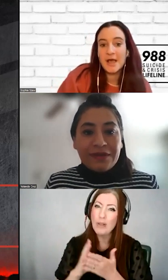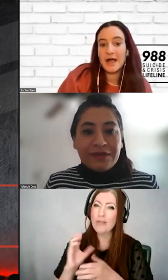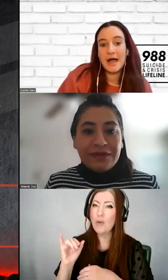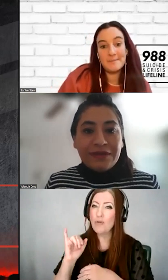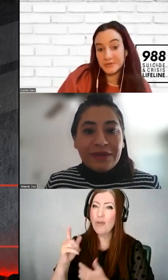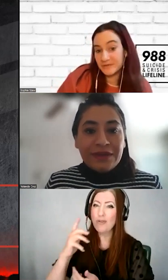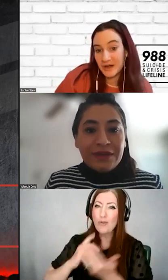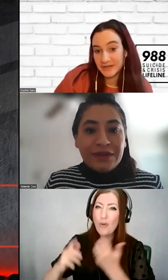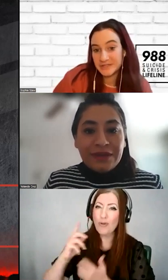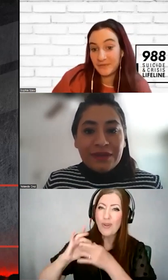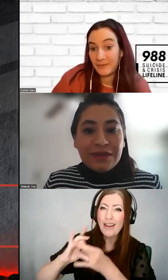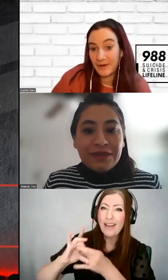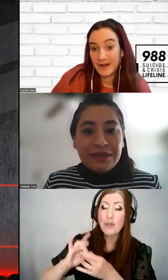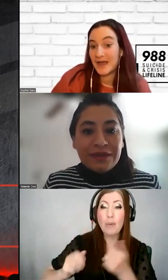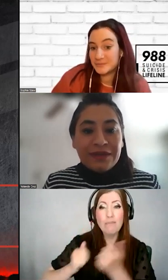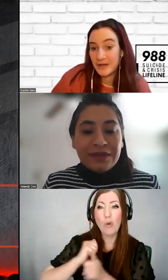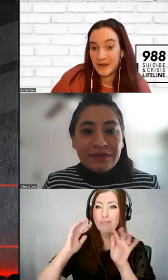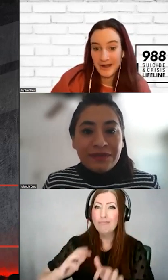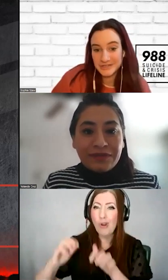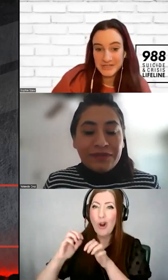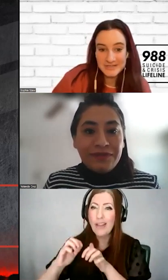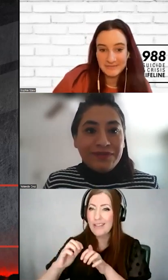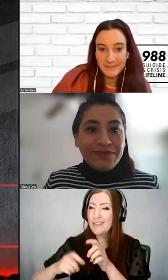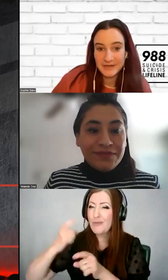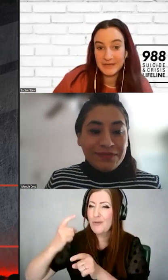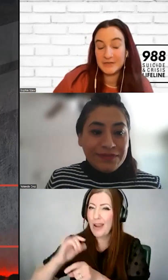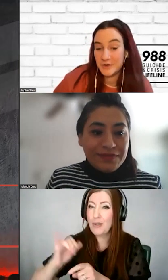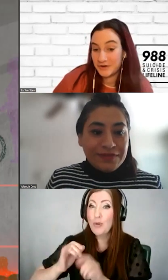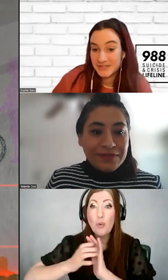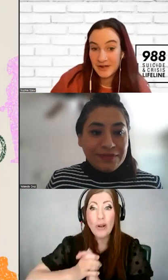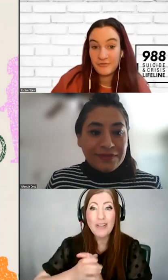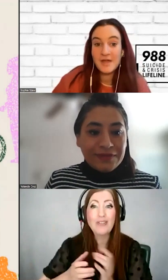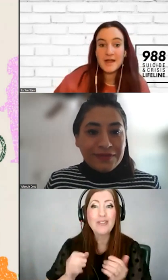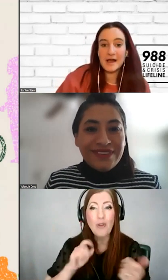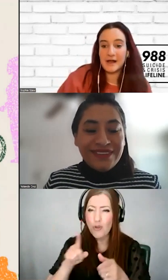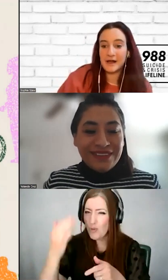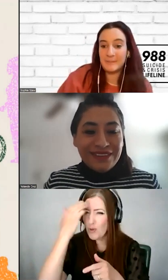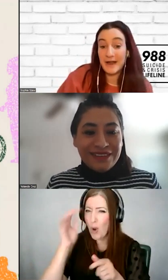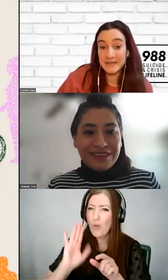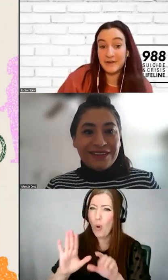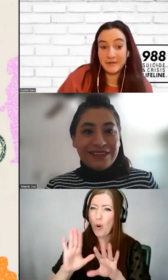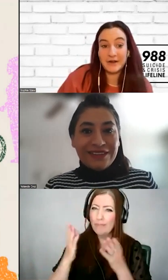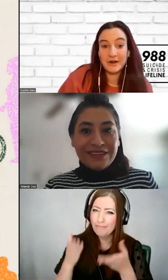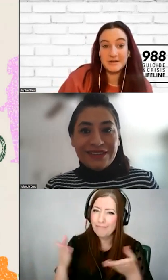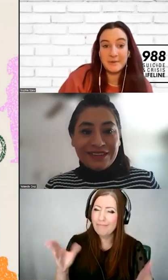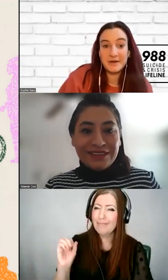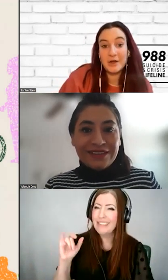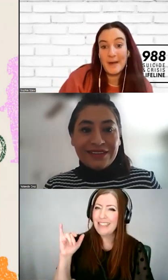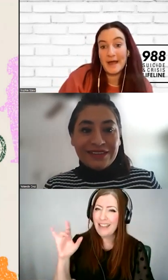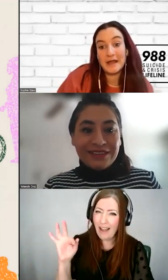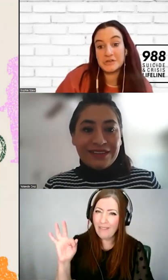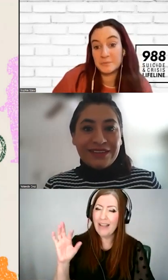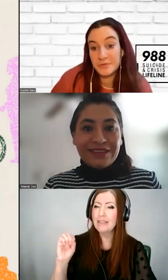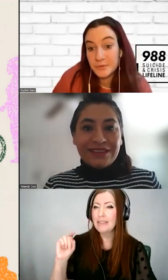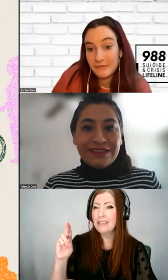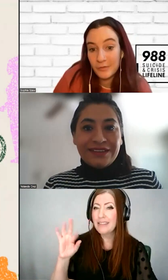connection. Most of the audience got that right as well. Congratulations, everybody. You know your stuff. I definitely encourage everybody to go